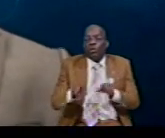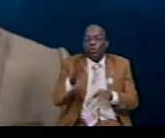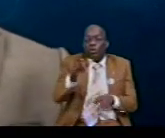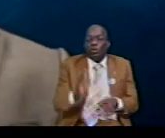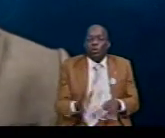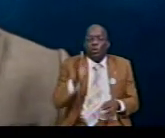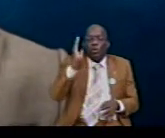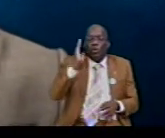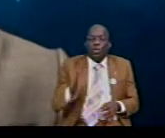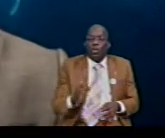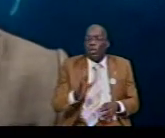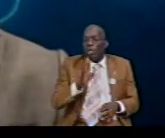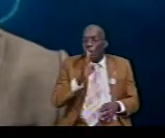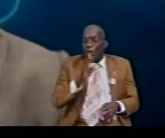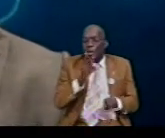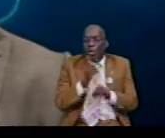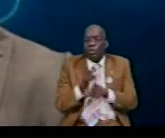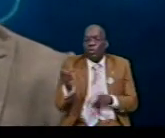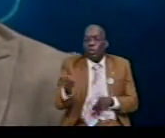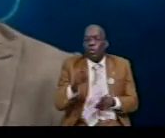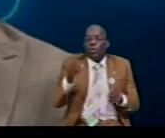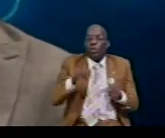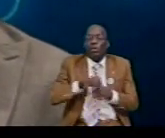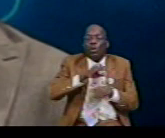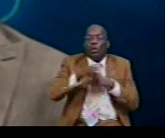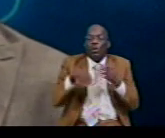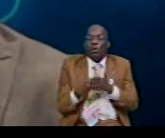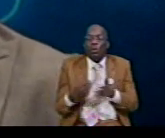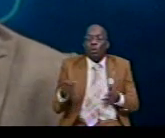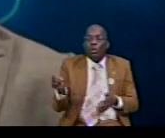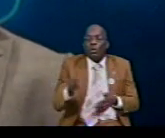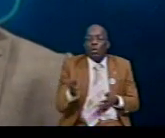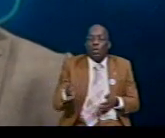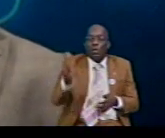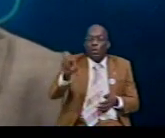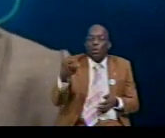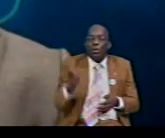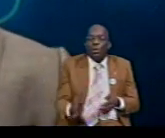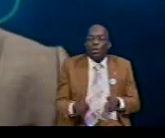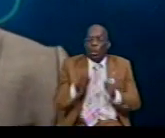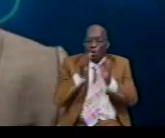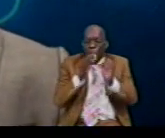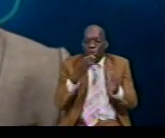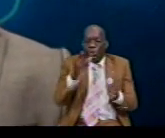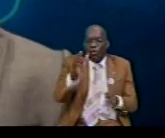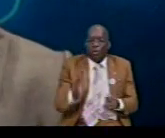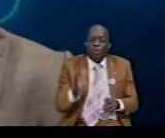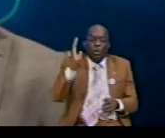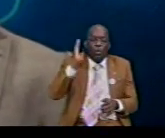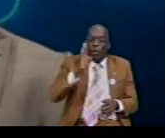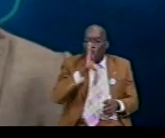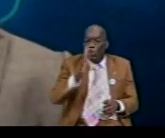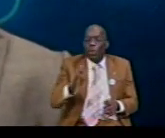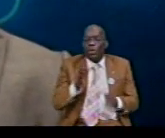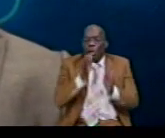journeys, God will keep them from all evil. That the grace of the Lord will be mighty upon them. In the day, in the night, God